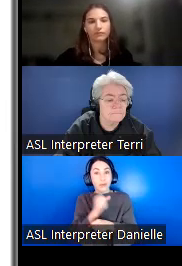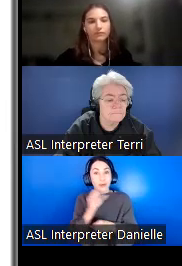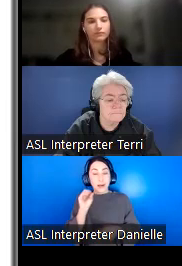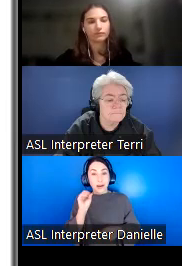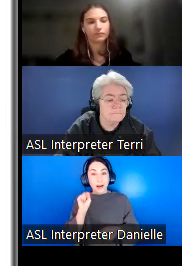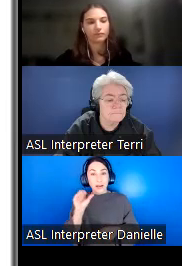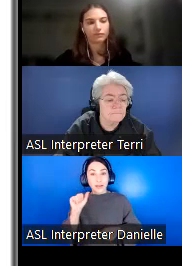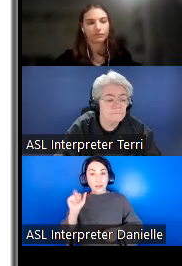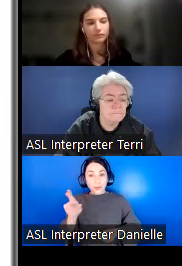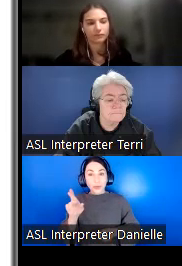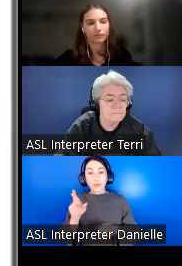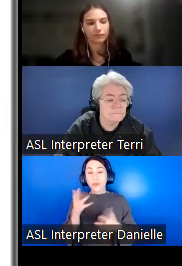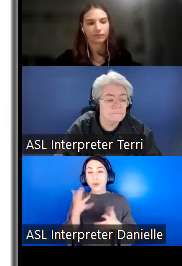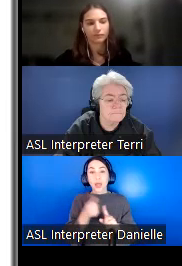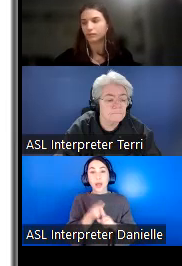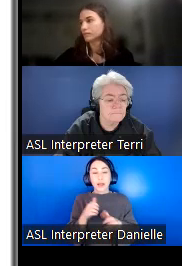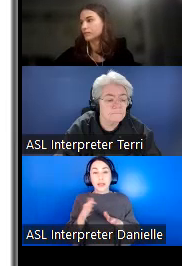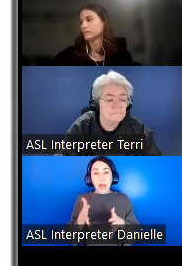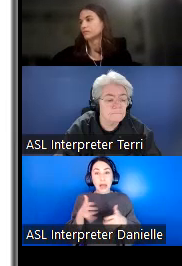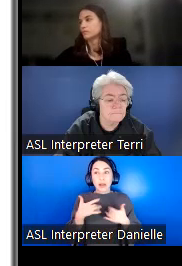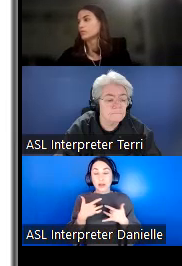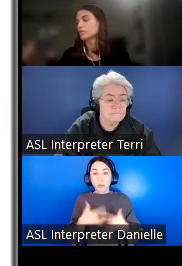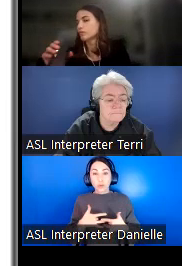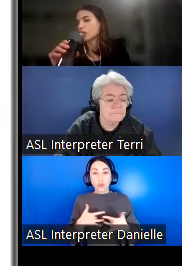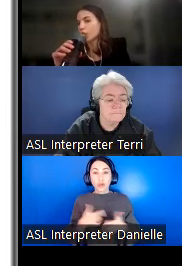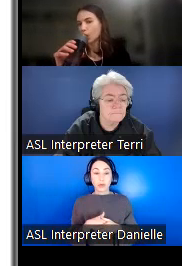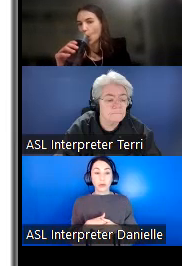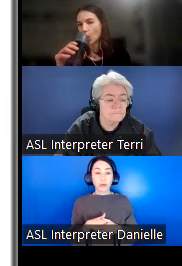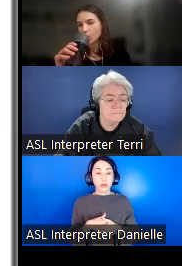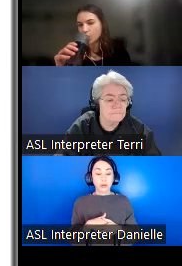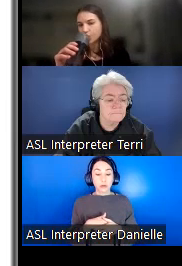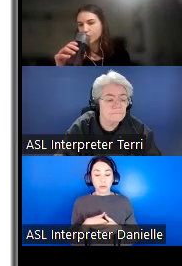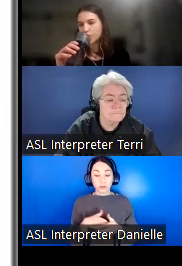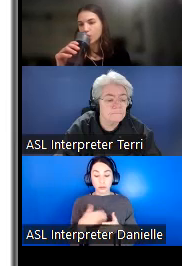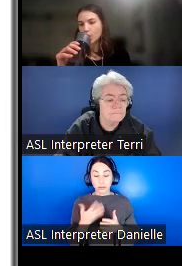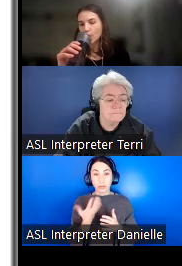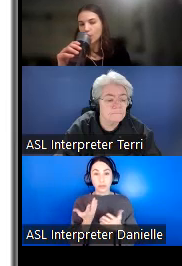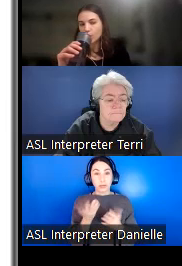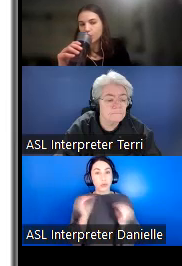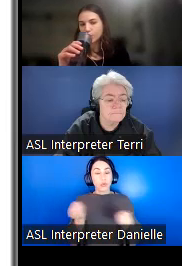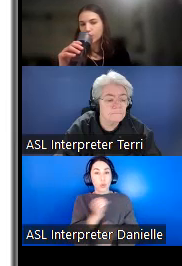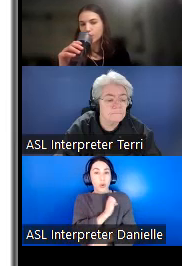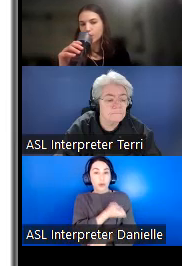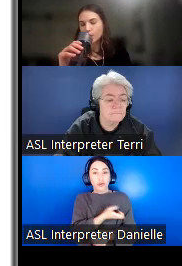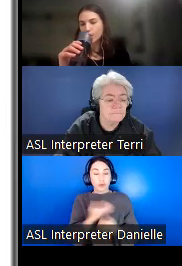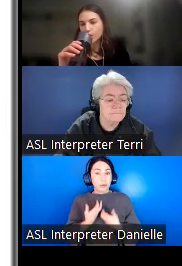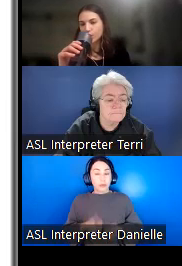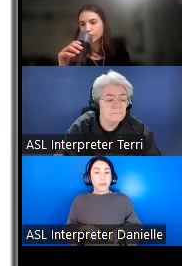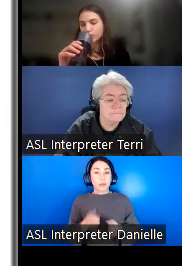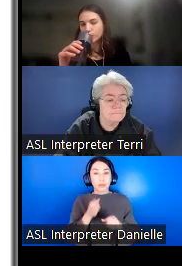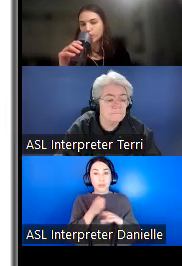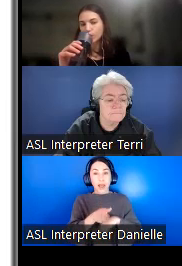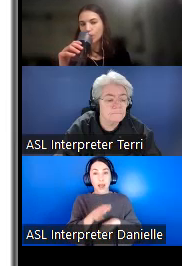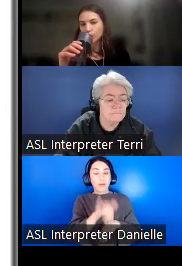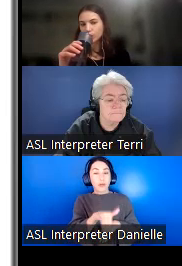post-traumatic stress disorder, the anxiety, the depression. The complete lack of energy I had after the assaults totally robbed